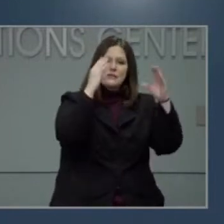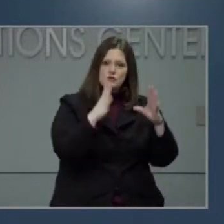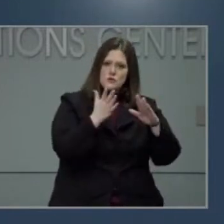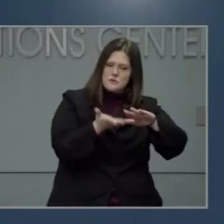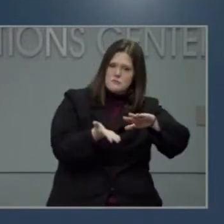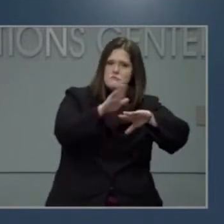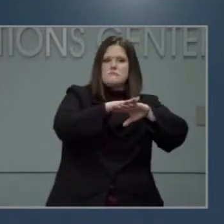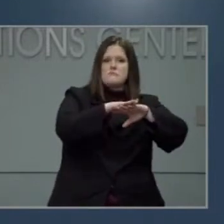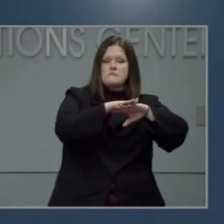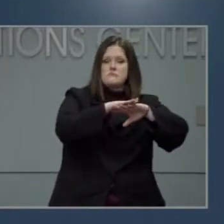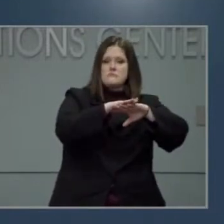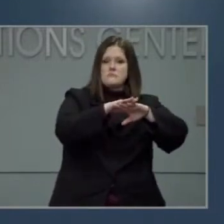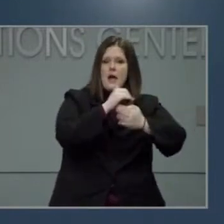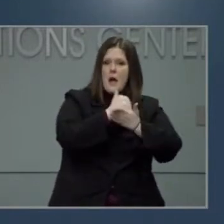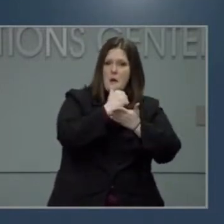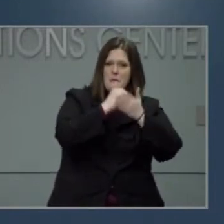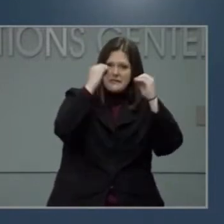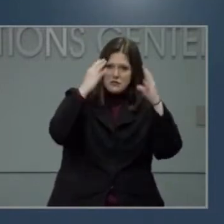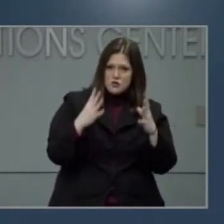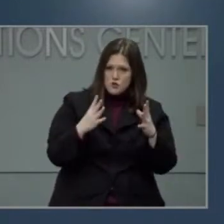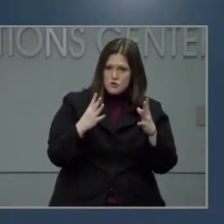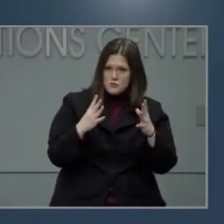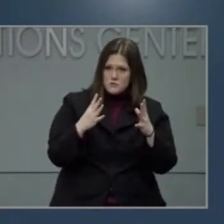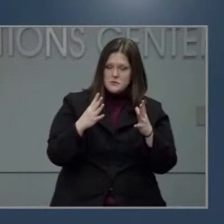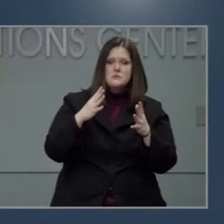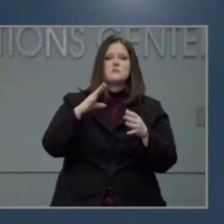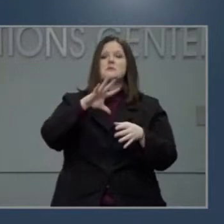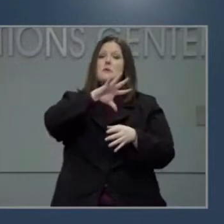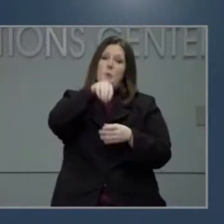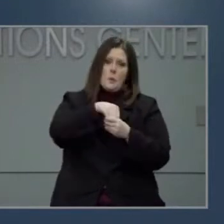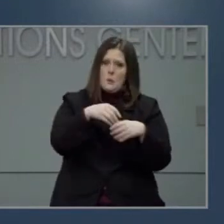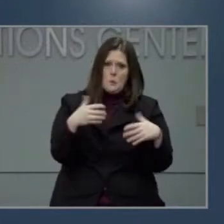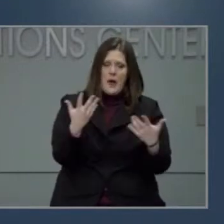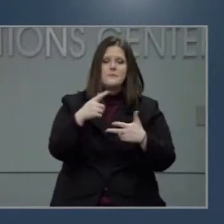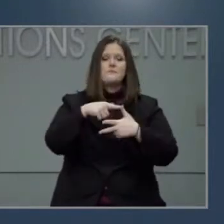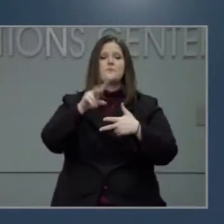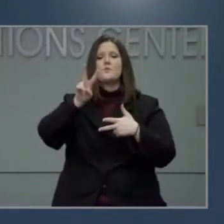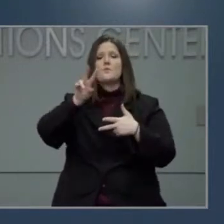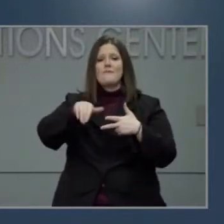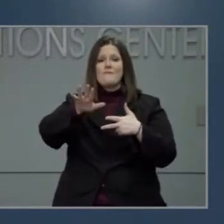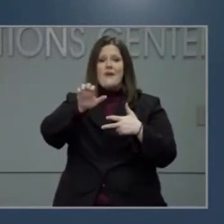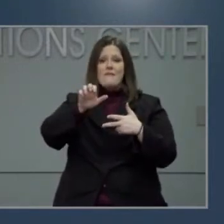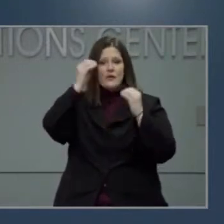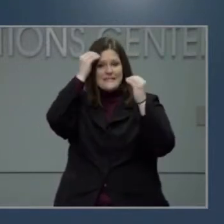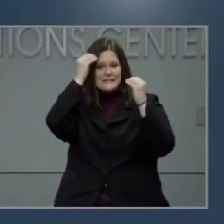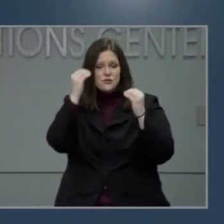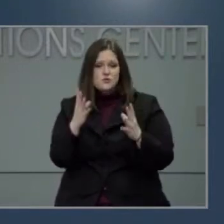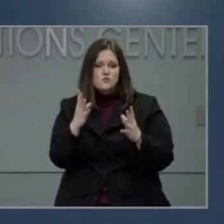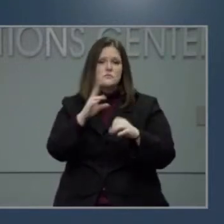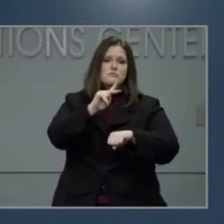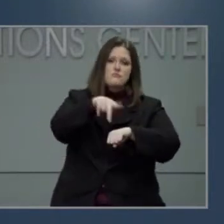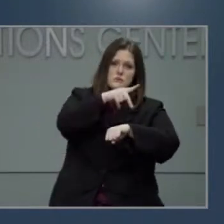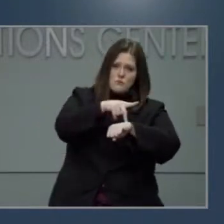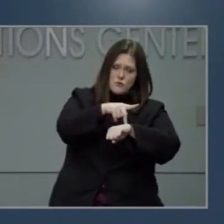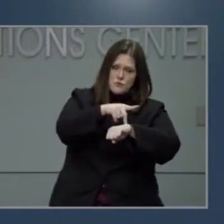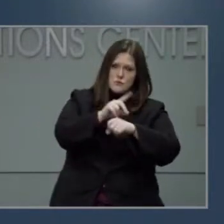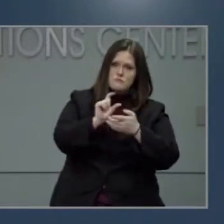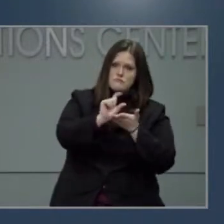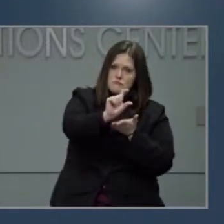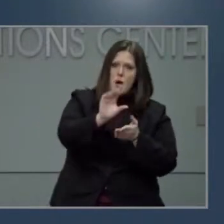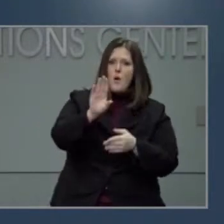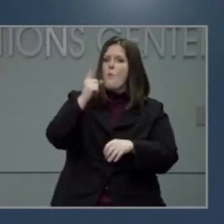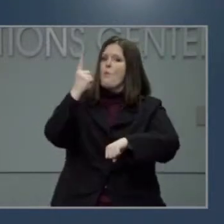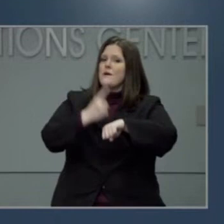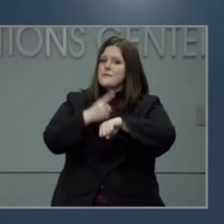statewide, including $2,500 for all public school teachers and principals, $1,500 bonuses